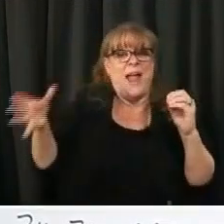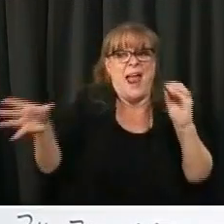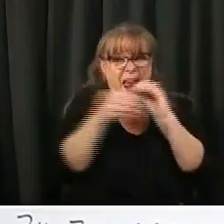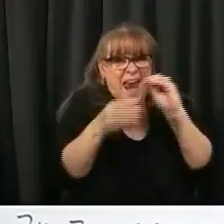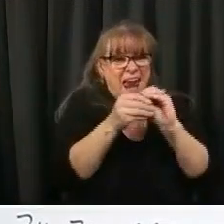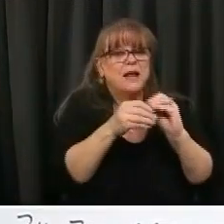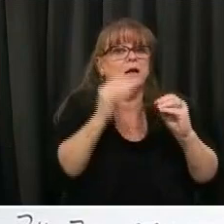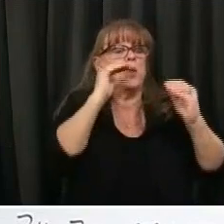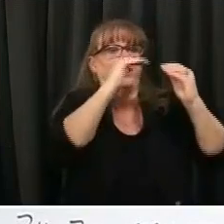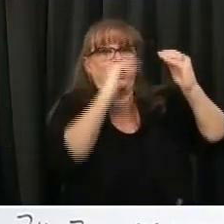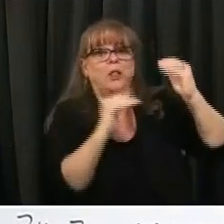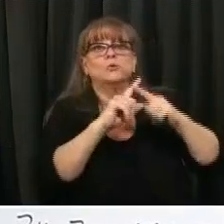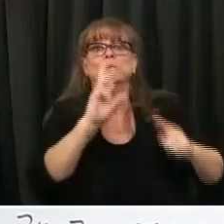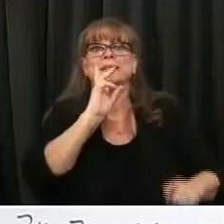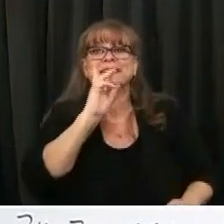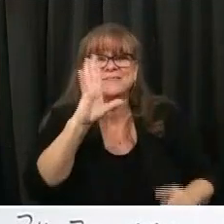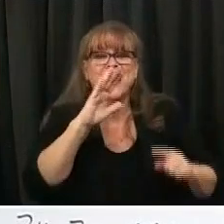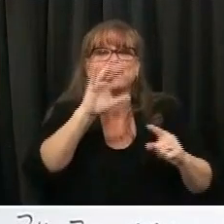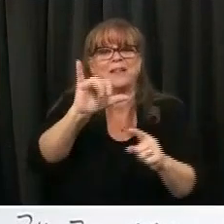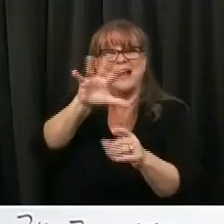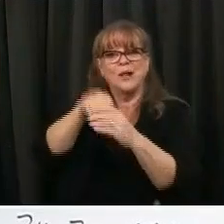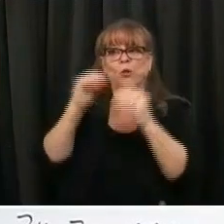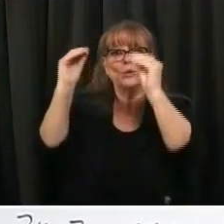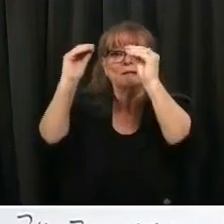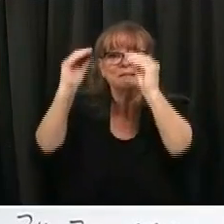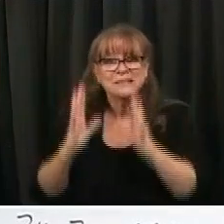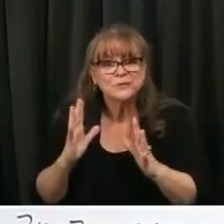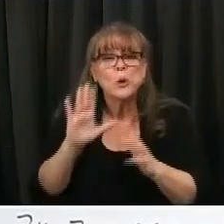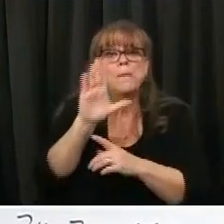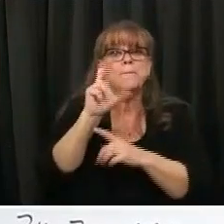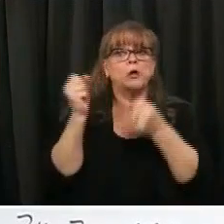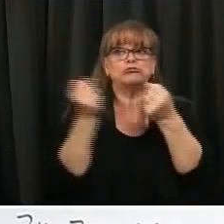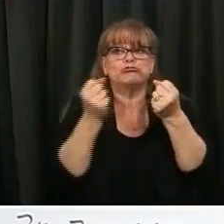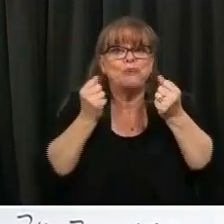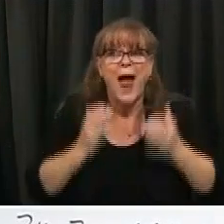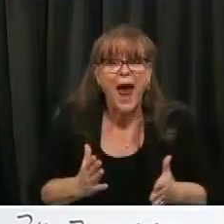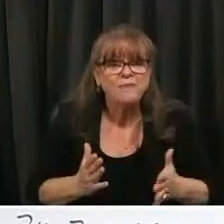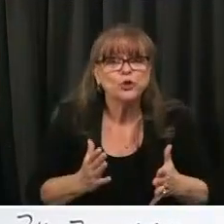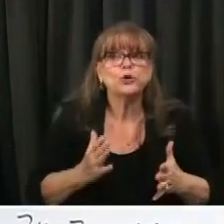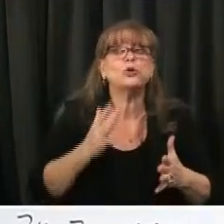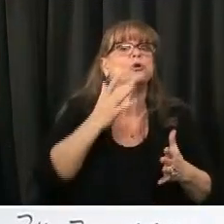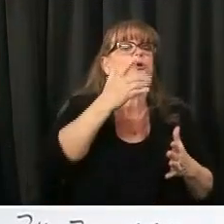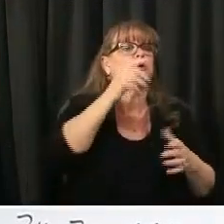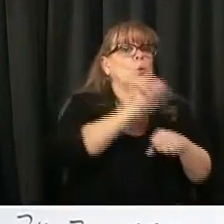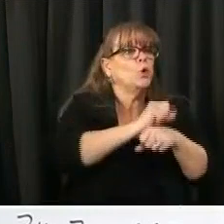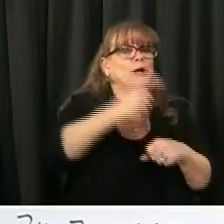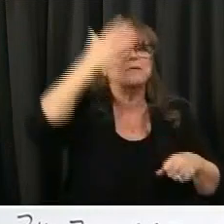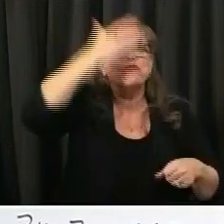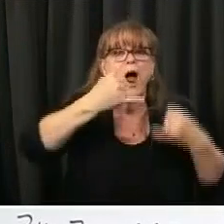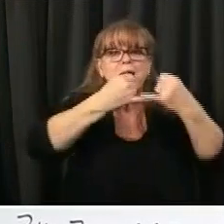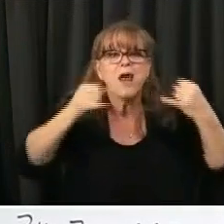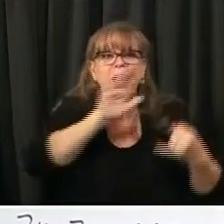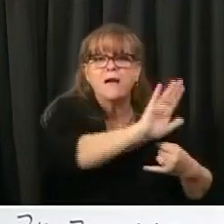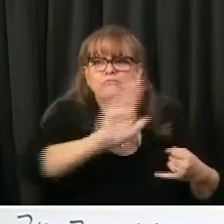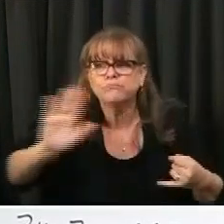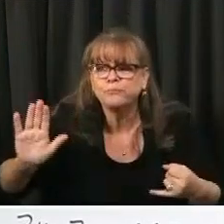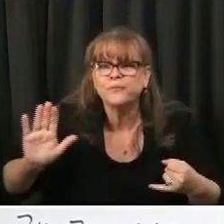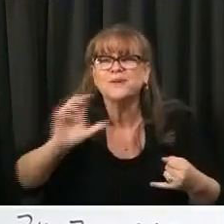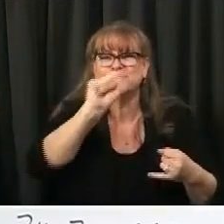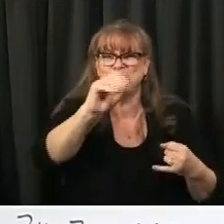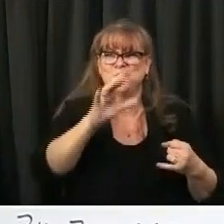and bus drivers and others that work on the front lines. And I'm very hopeful that the Biden administration's goal of 100